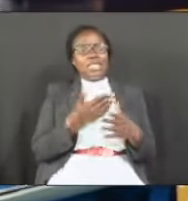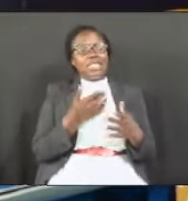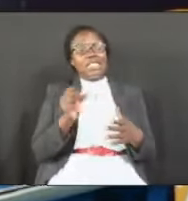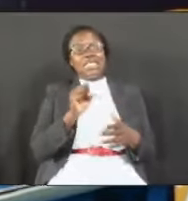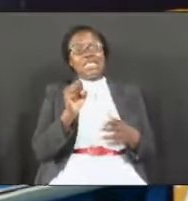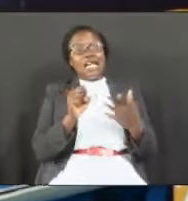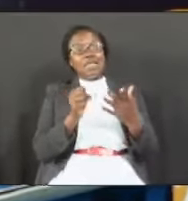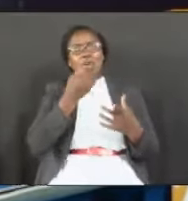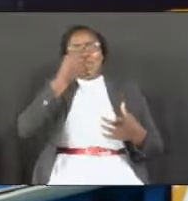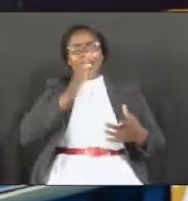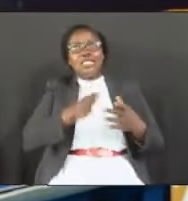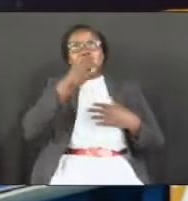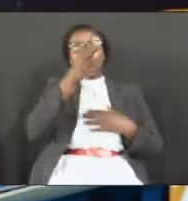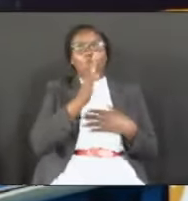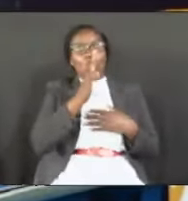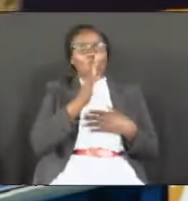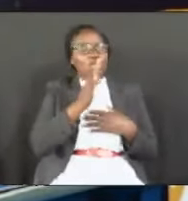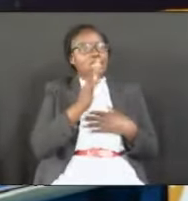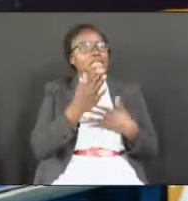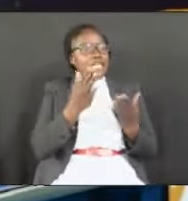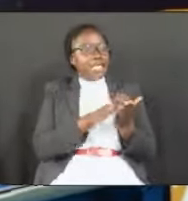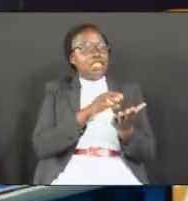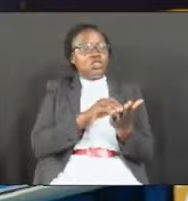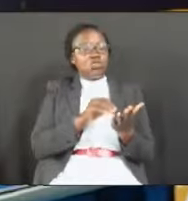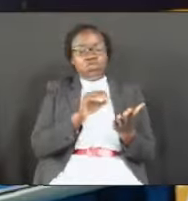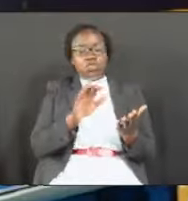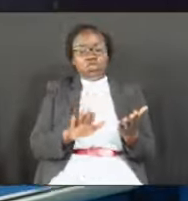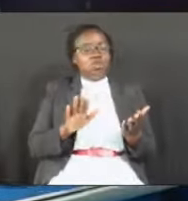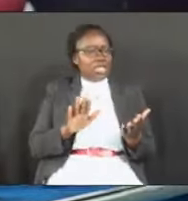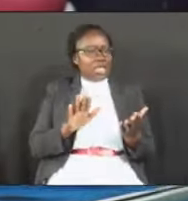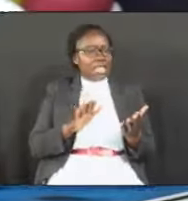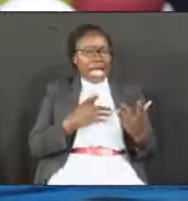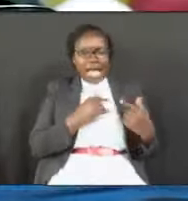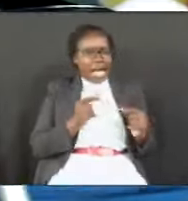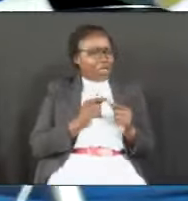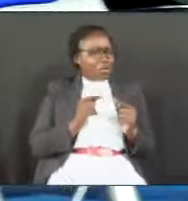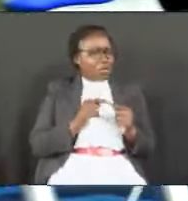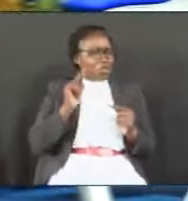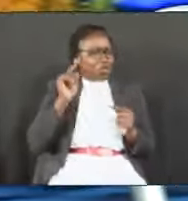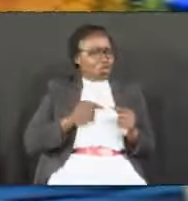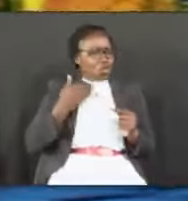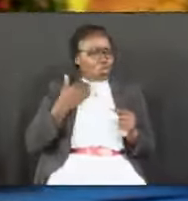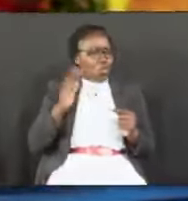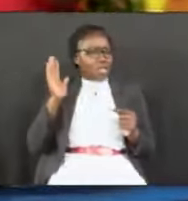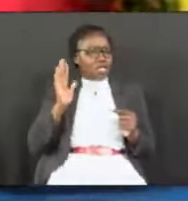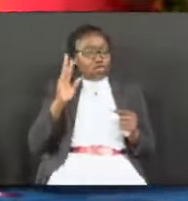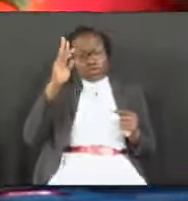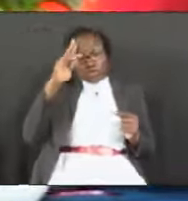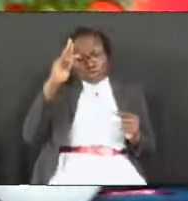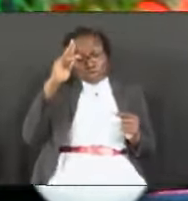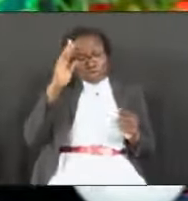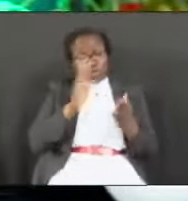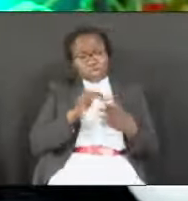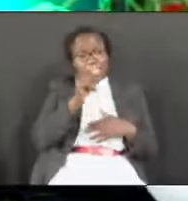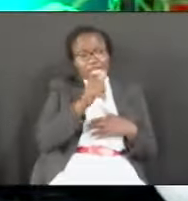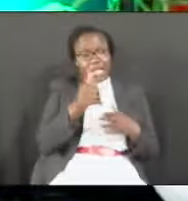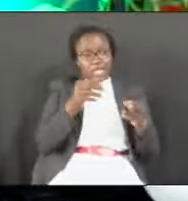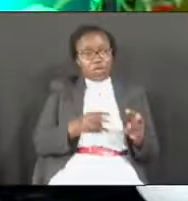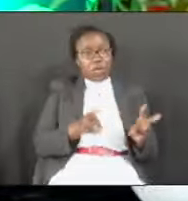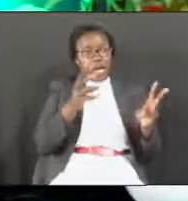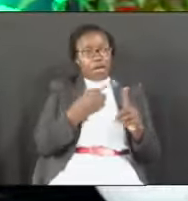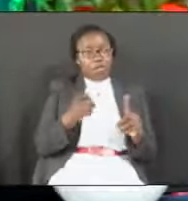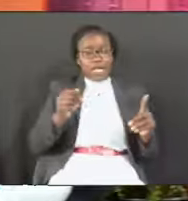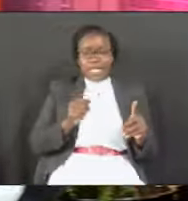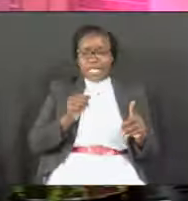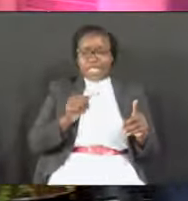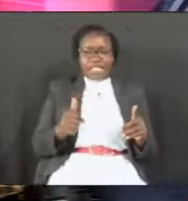was cursing God in that situation. Her heart was heavy and she couldn't want to reason in any other way. But she